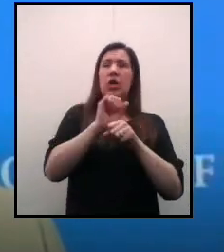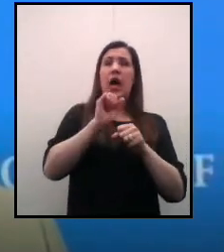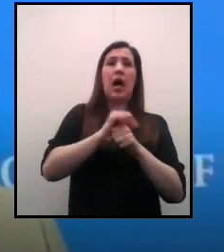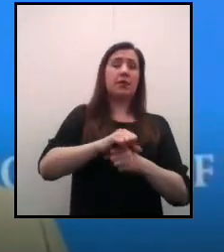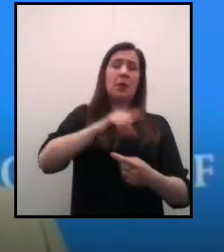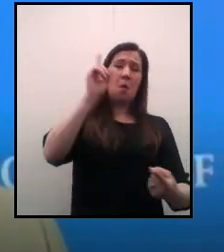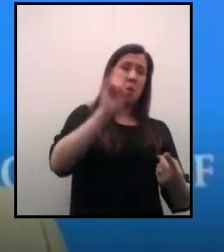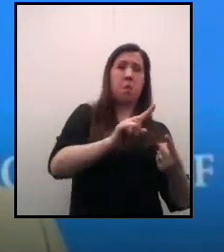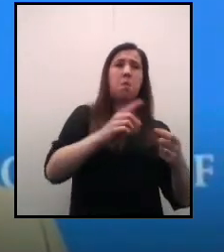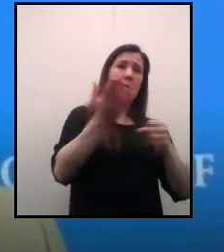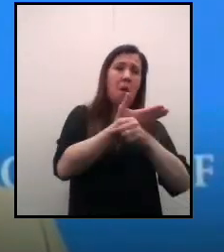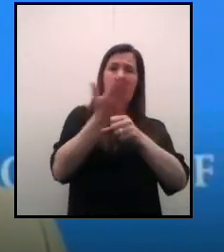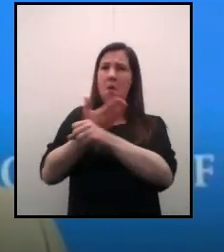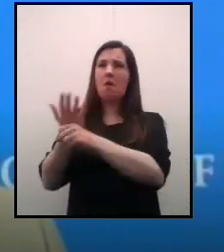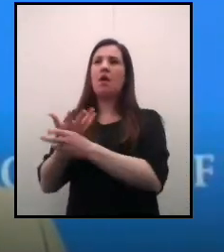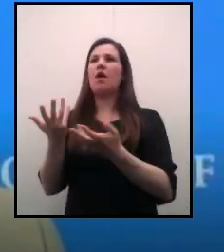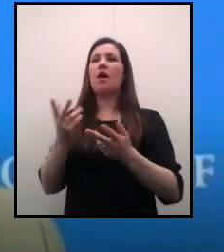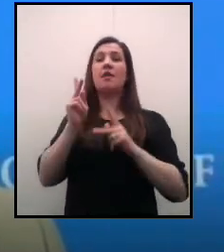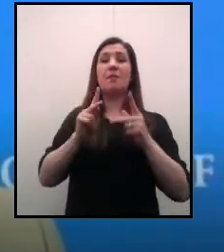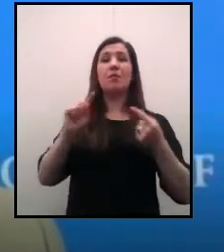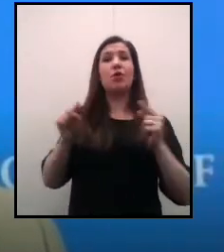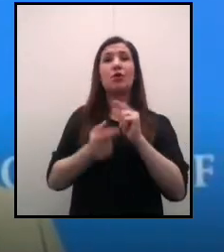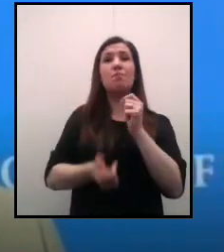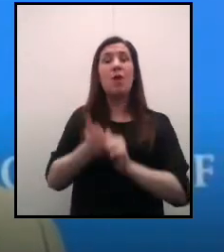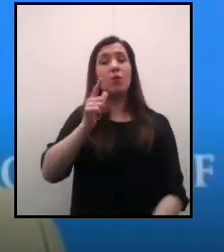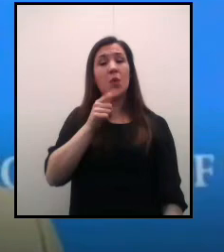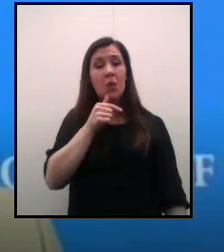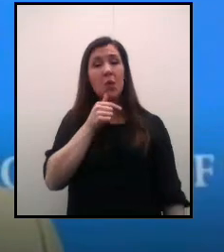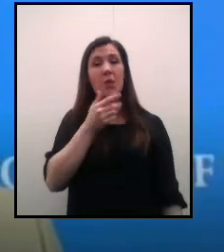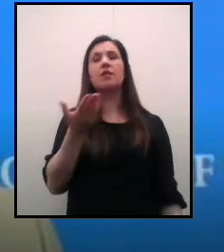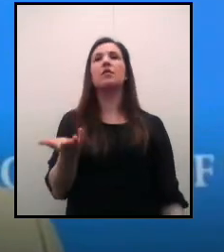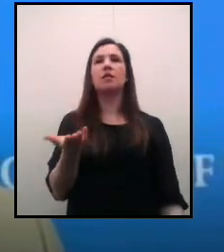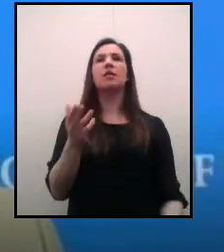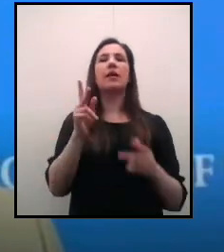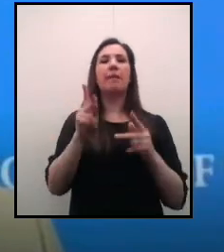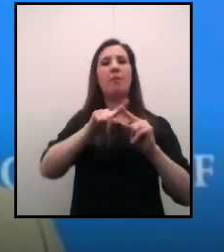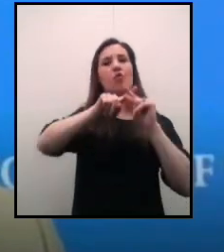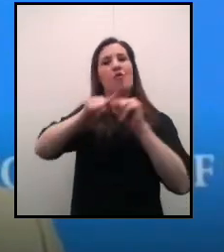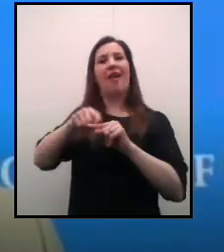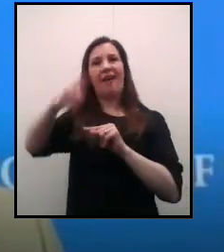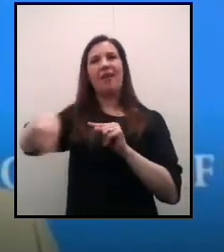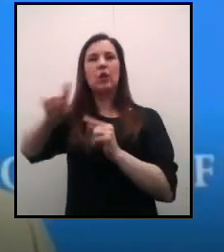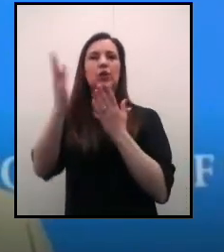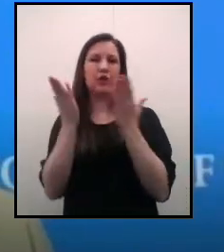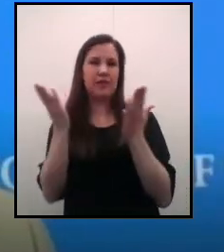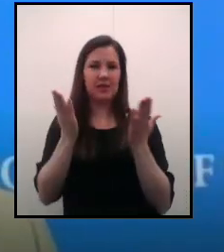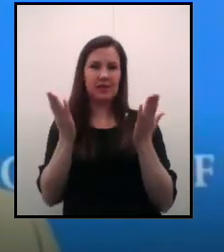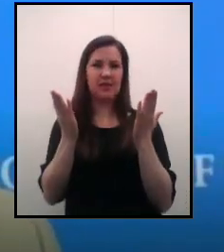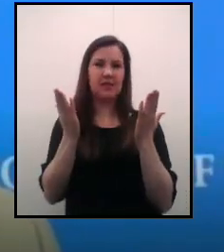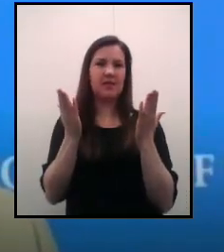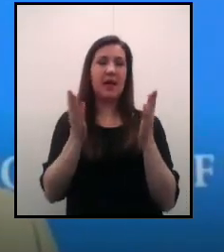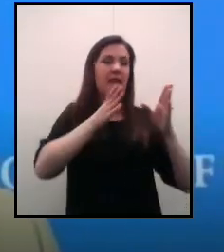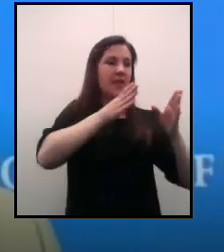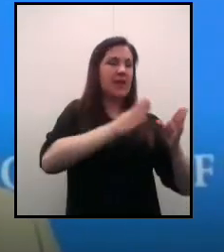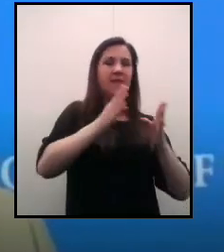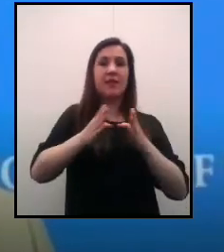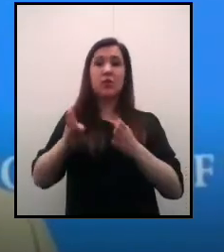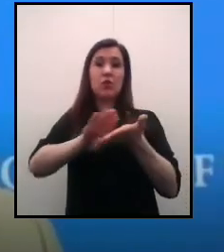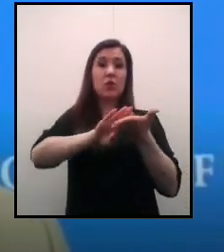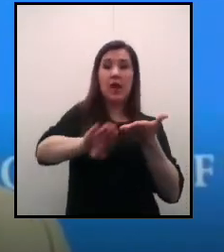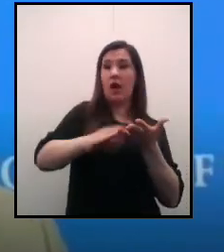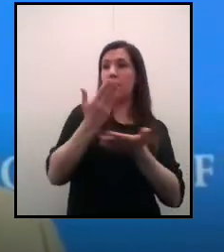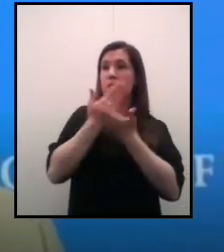governments, and the only people who are going to get hurt the most are the people who rely on those services, as well as the individuals who are laid